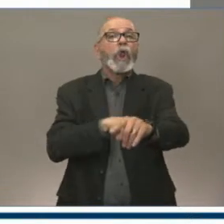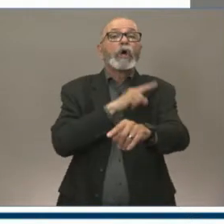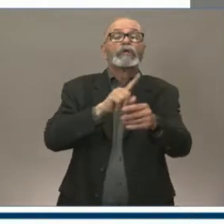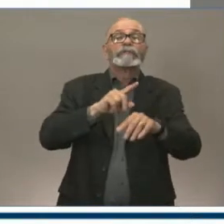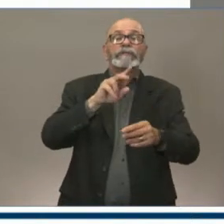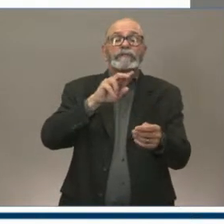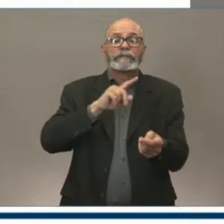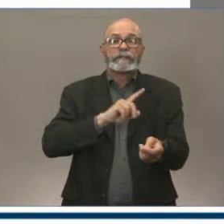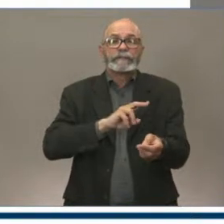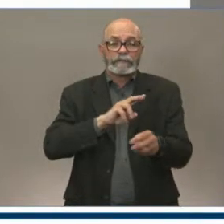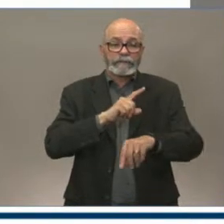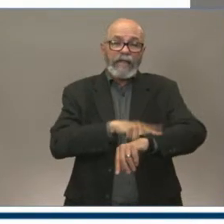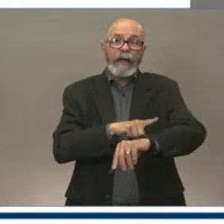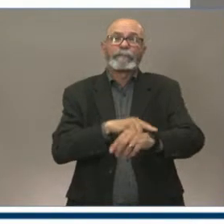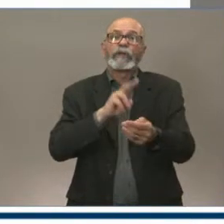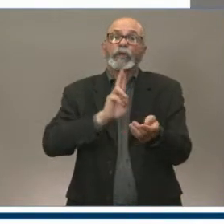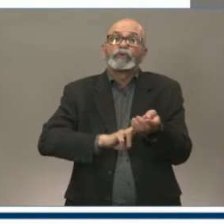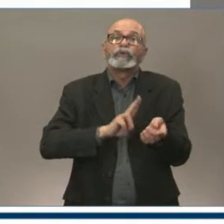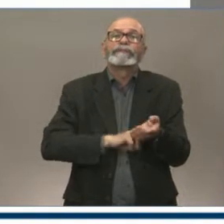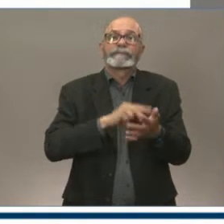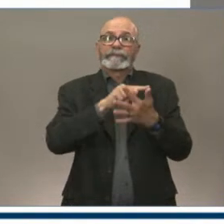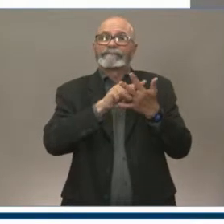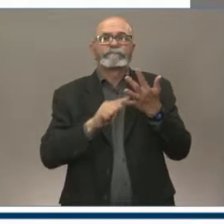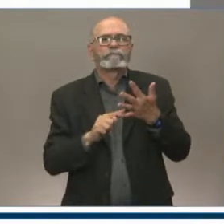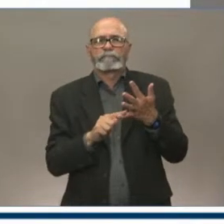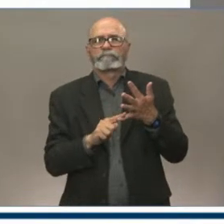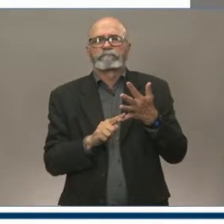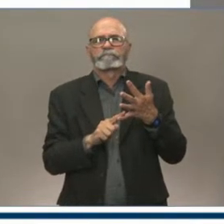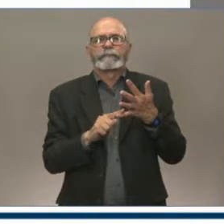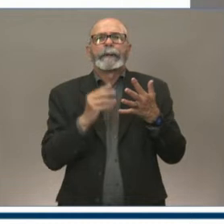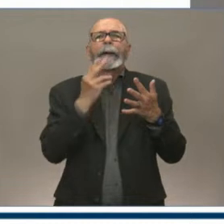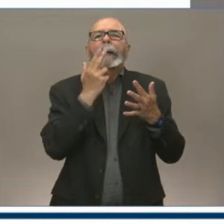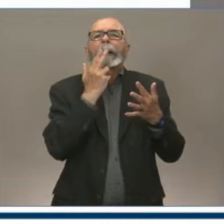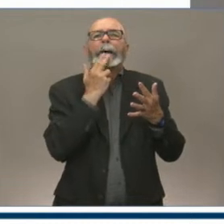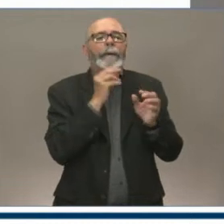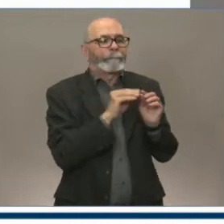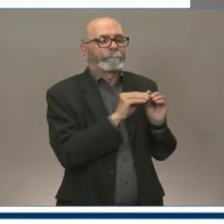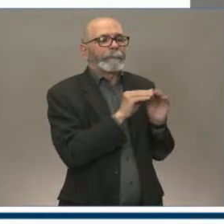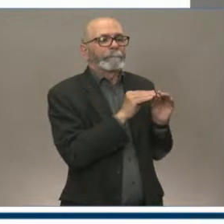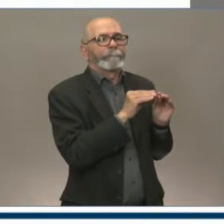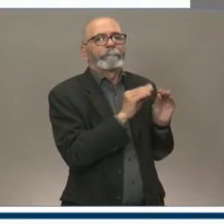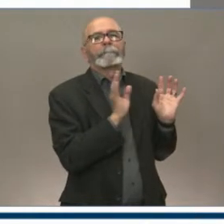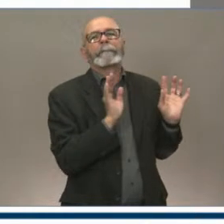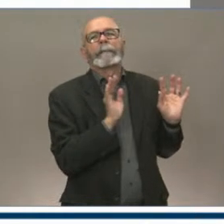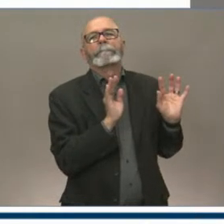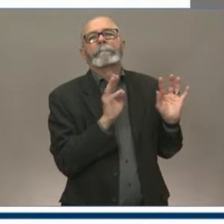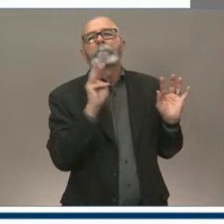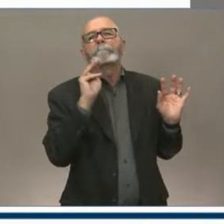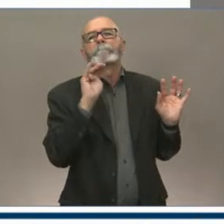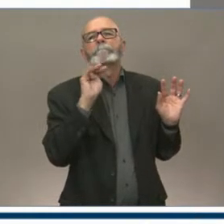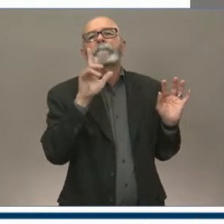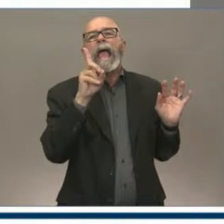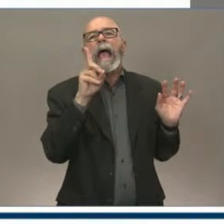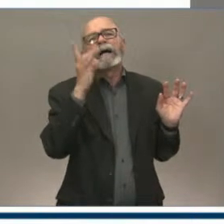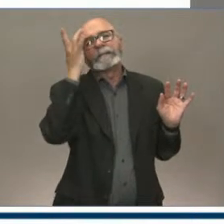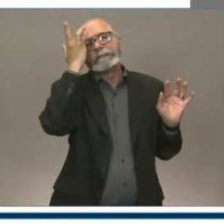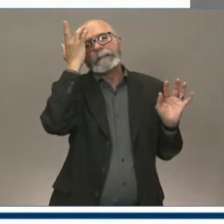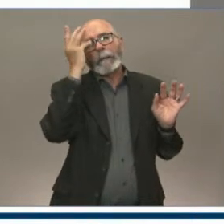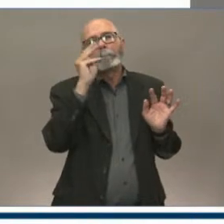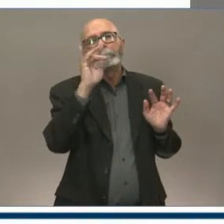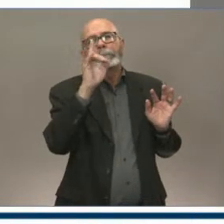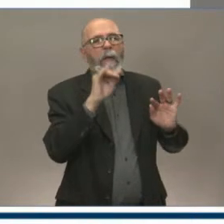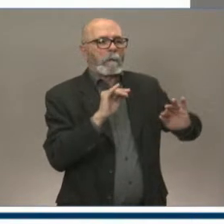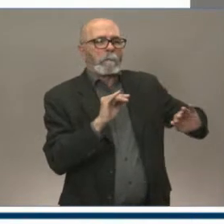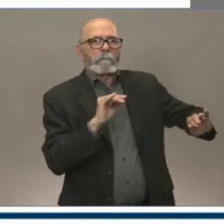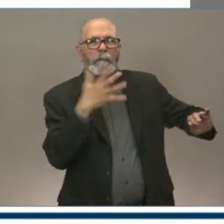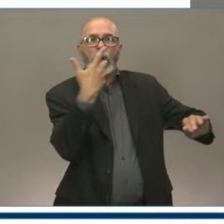they have resulted in modest spread at best, and people have had very mild illness. That's simply the effect of the vaccine. It's